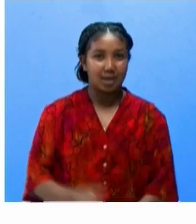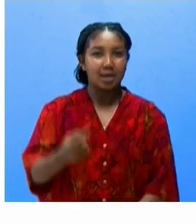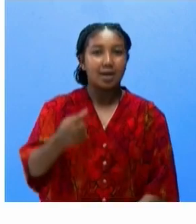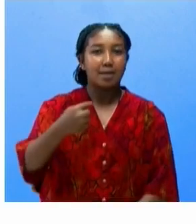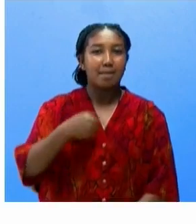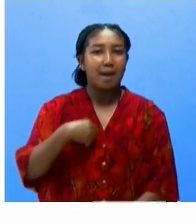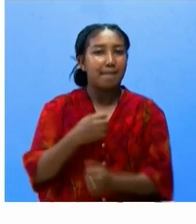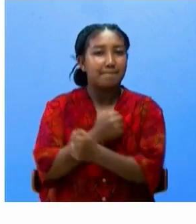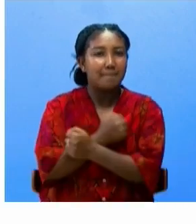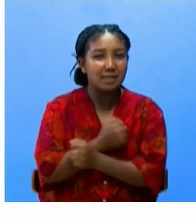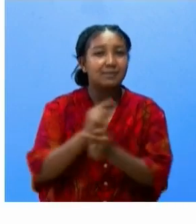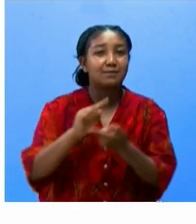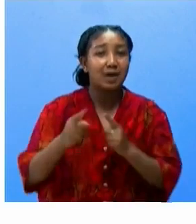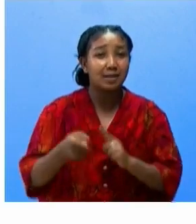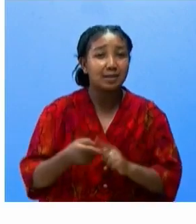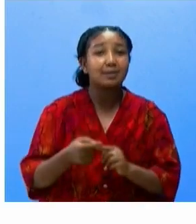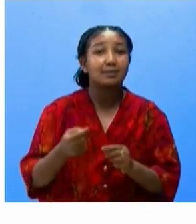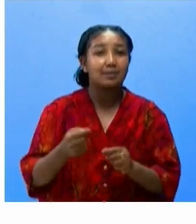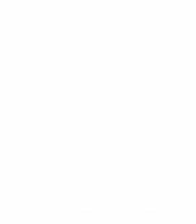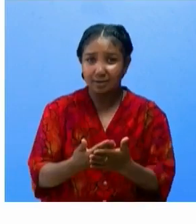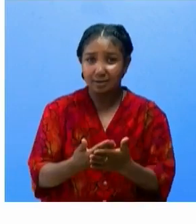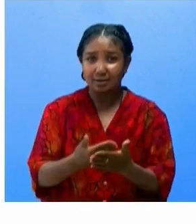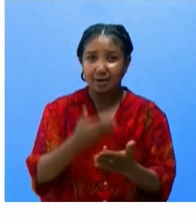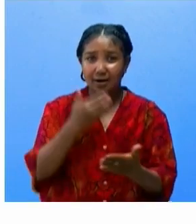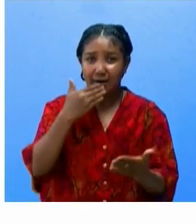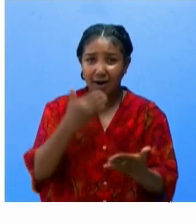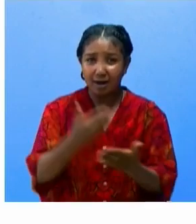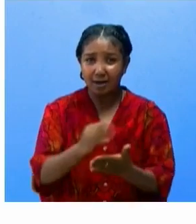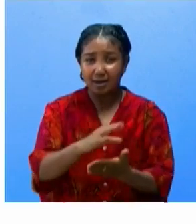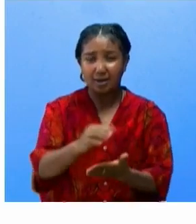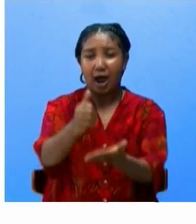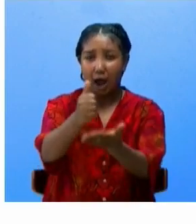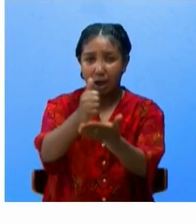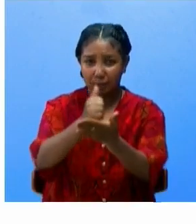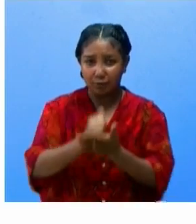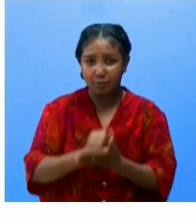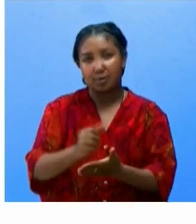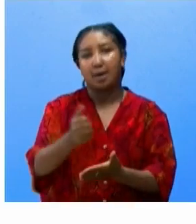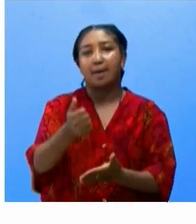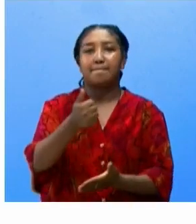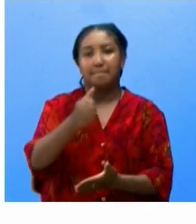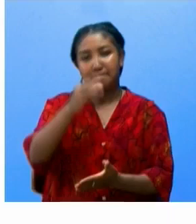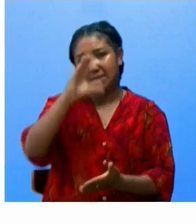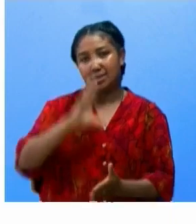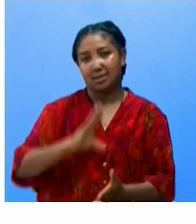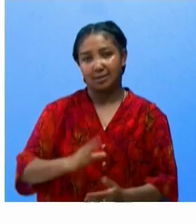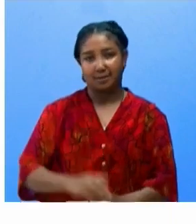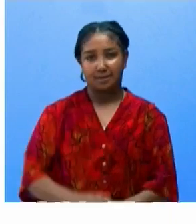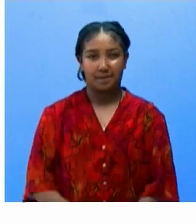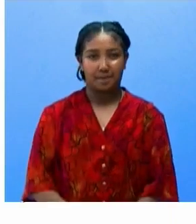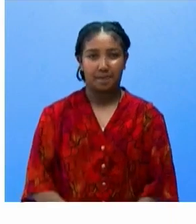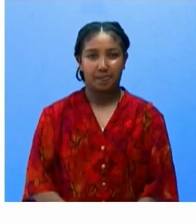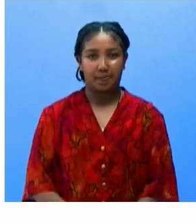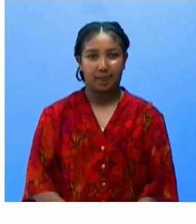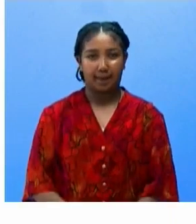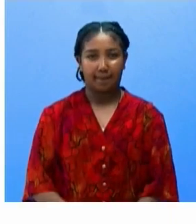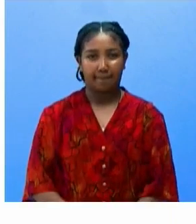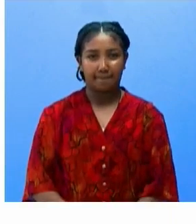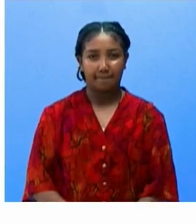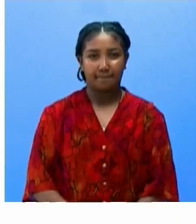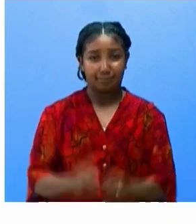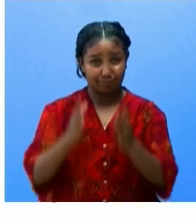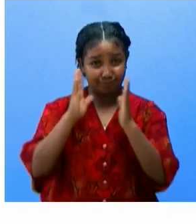My best friend, Tigist, is a kind and helpful person, okay?